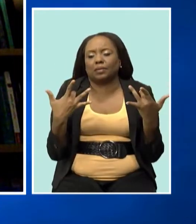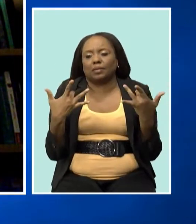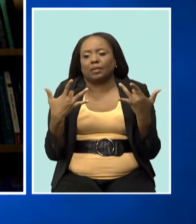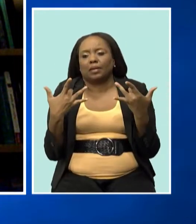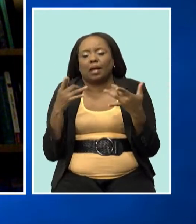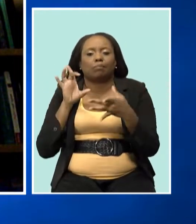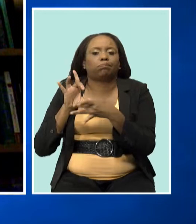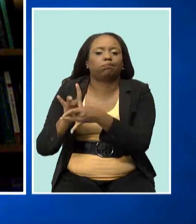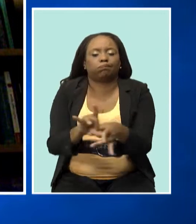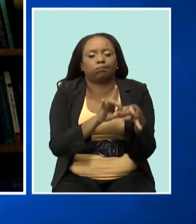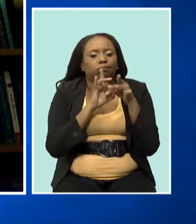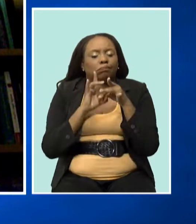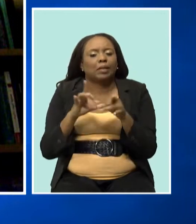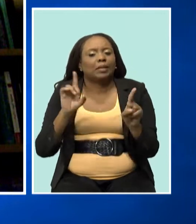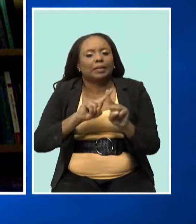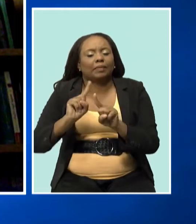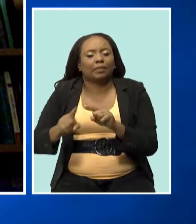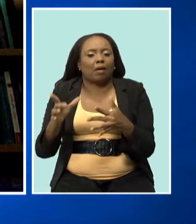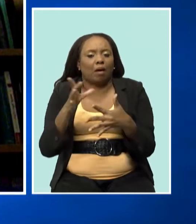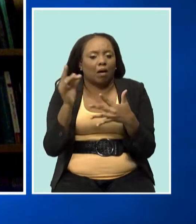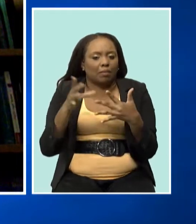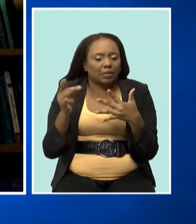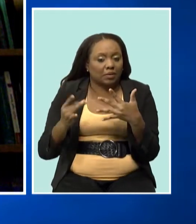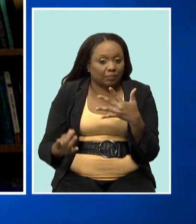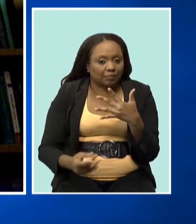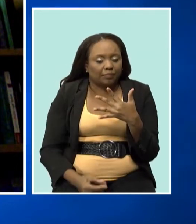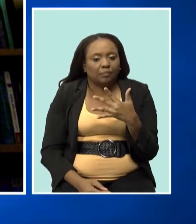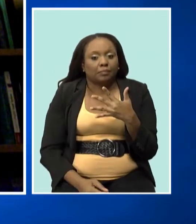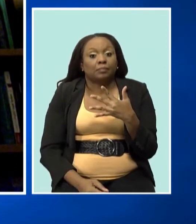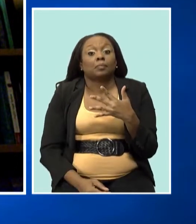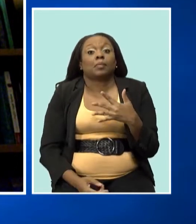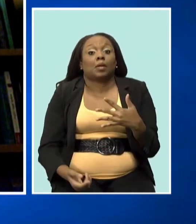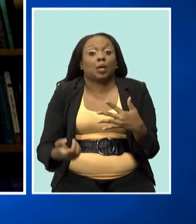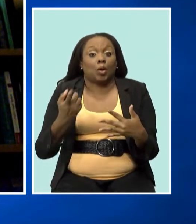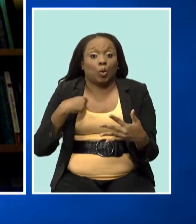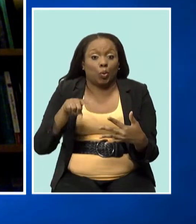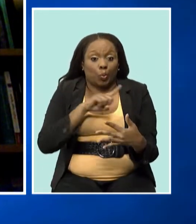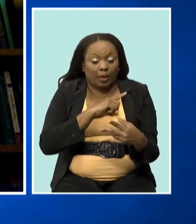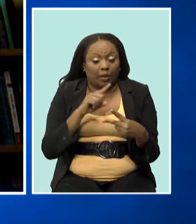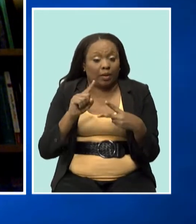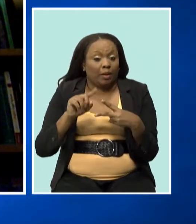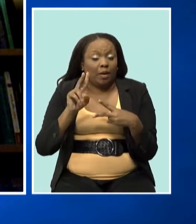launched, not just the patrons, but in regards to the logistics as well.